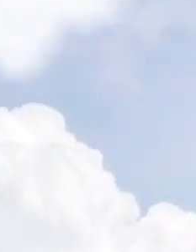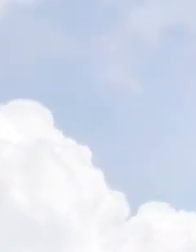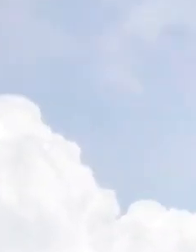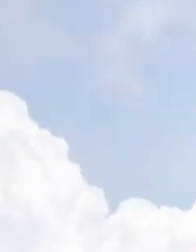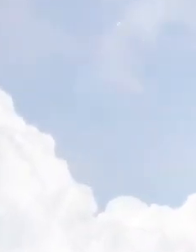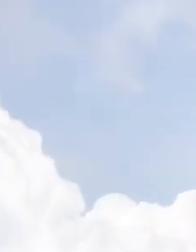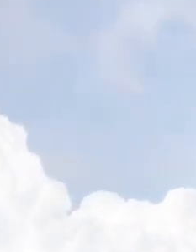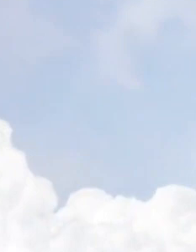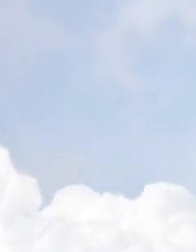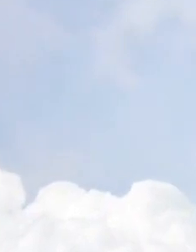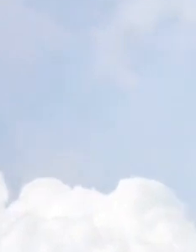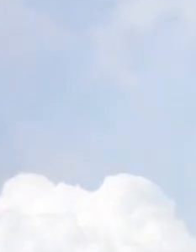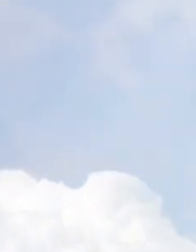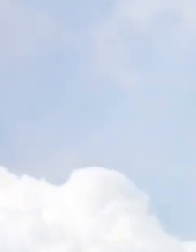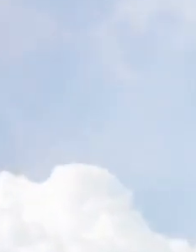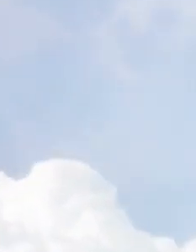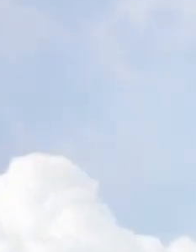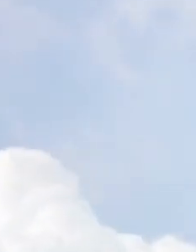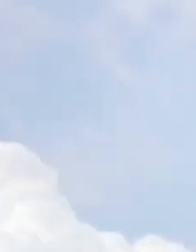so